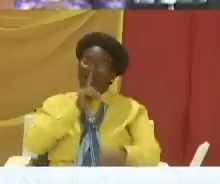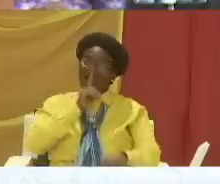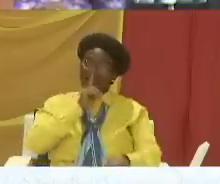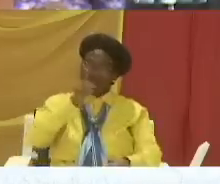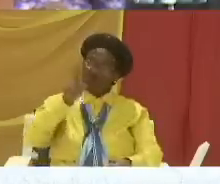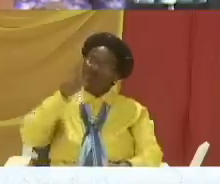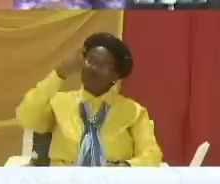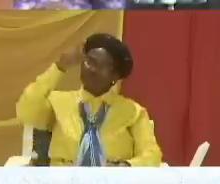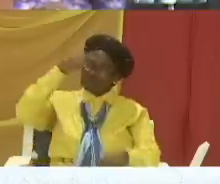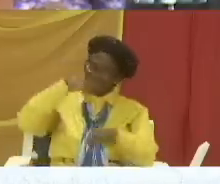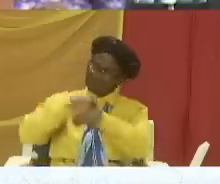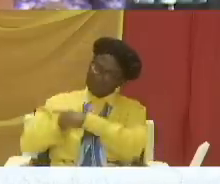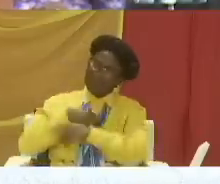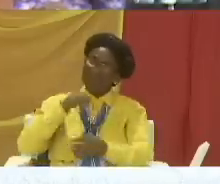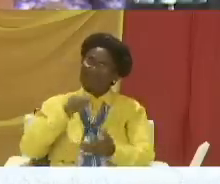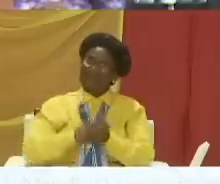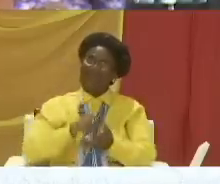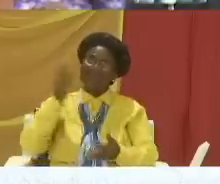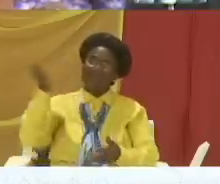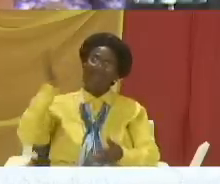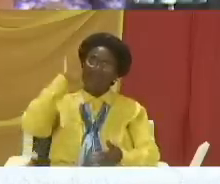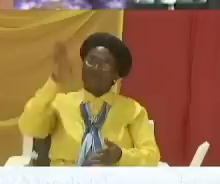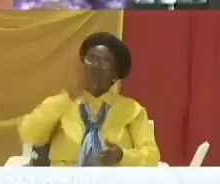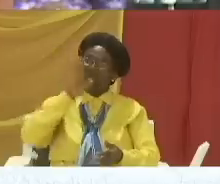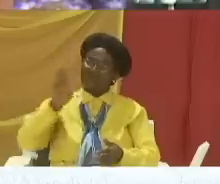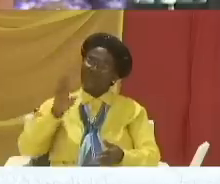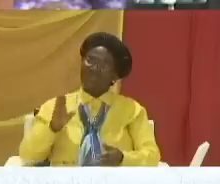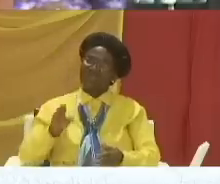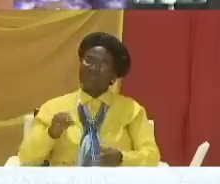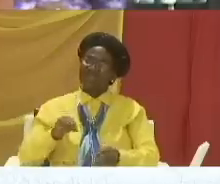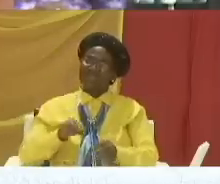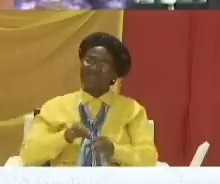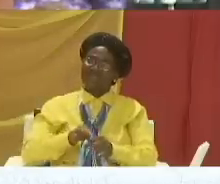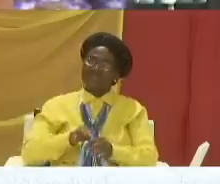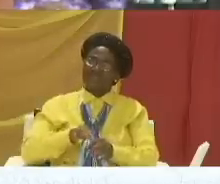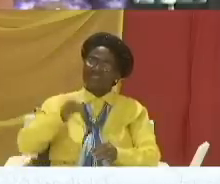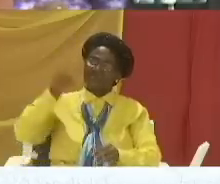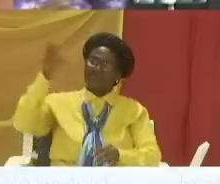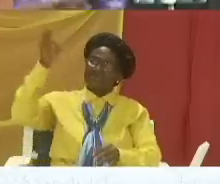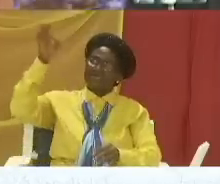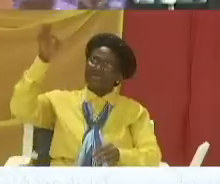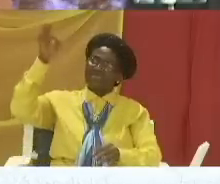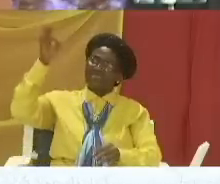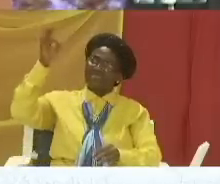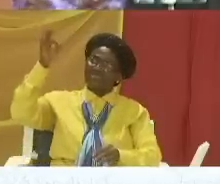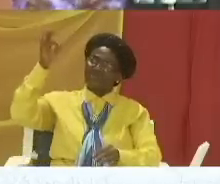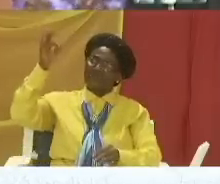that there's going to be a spiritual earthquake here tonight.